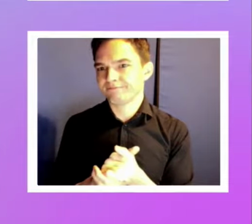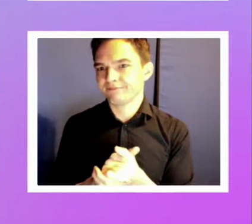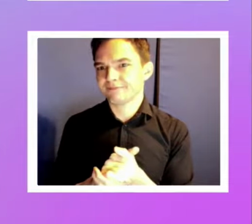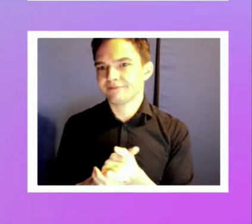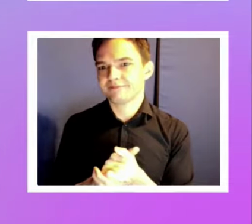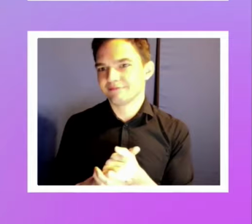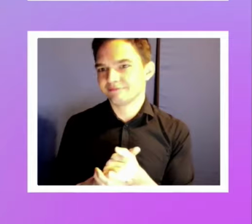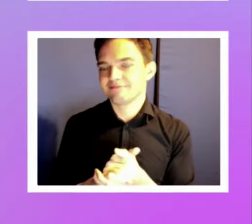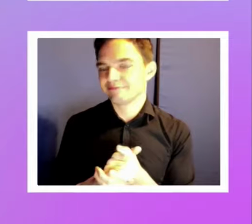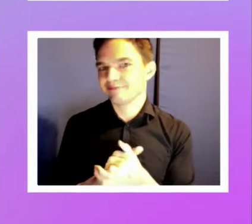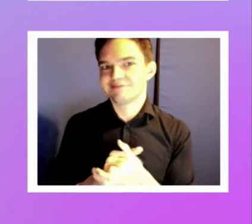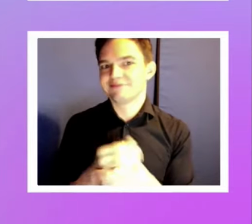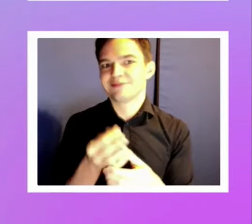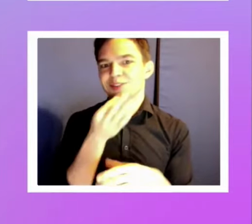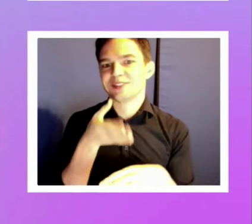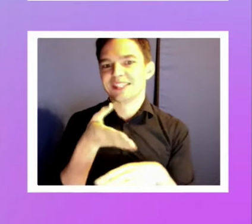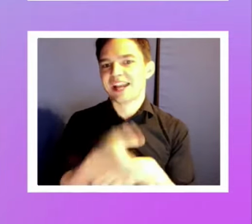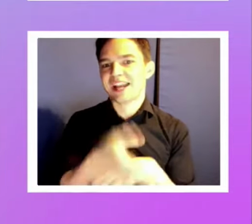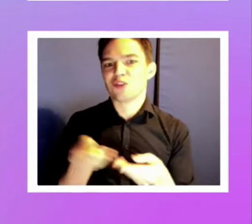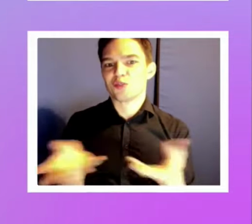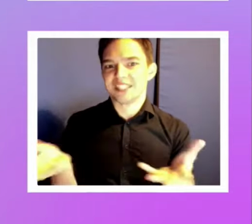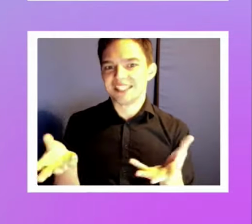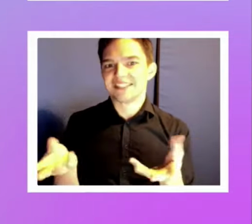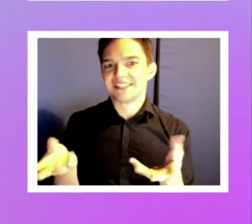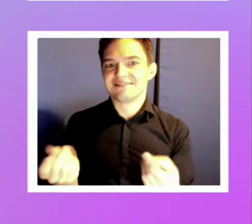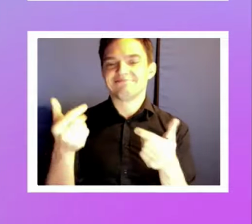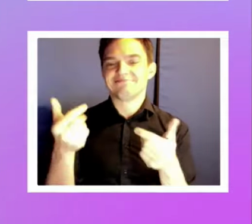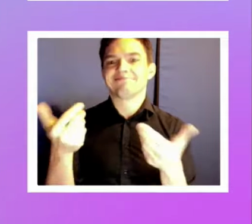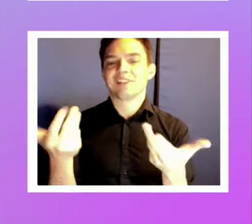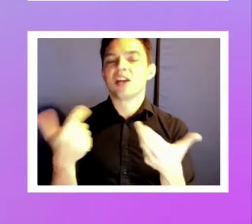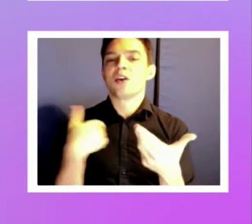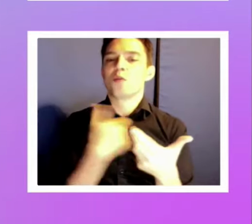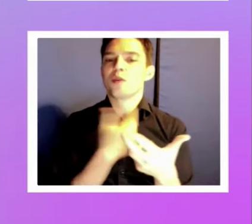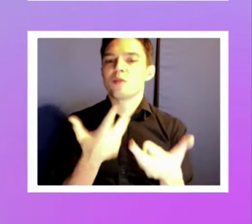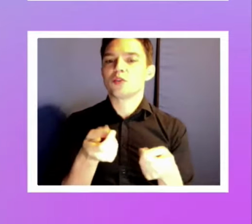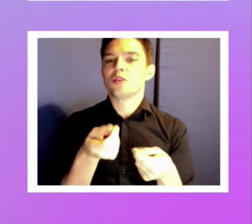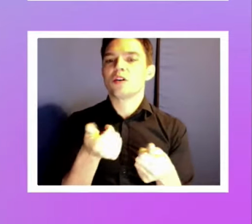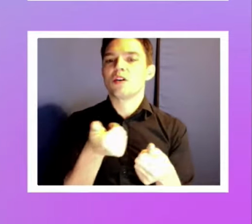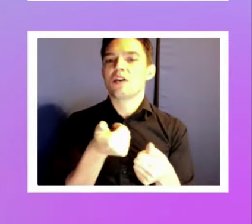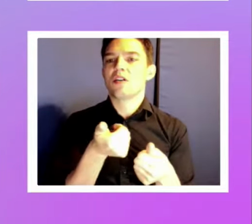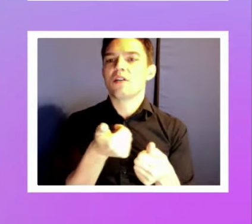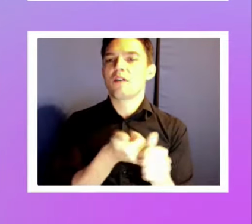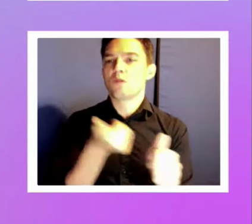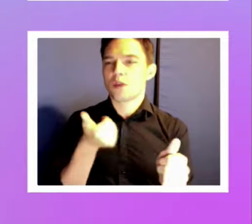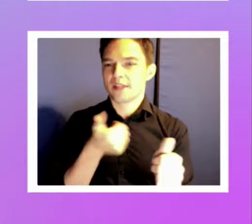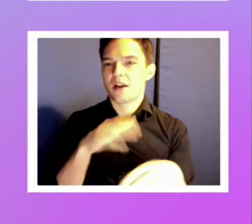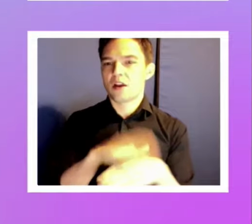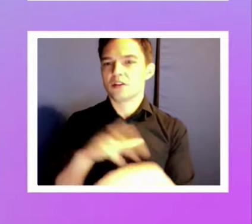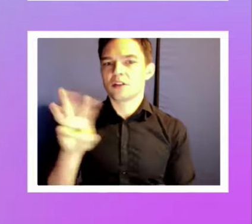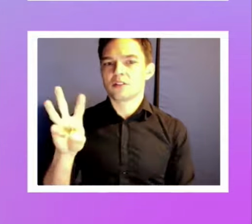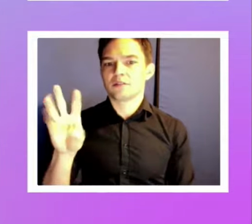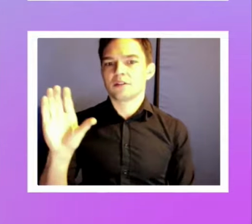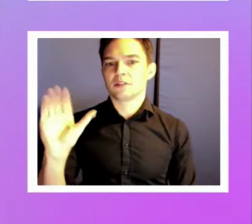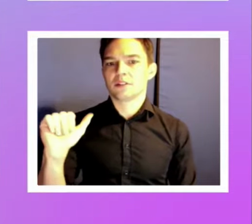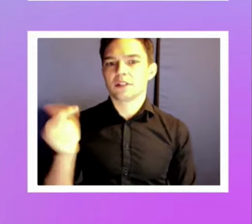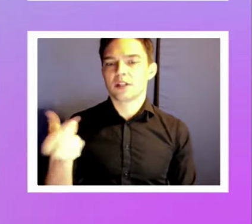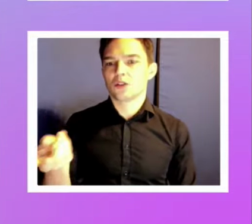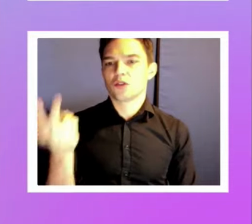Actually fairly soon after it was released. And they wanted to avoid that in WCAG 2, and the way they did that is to